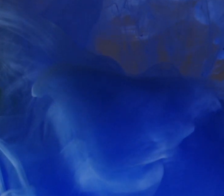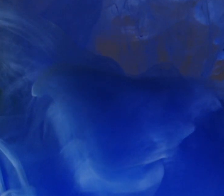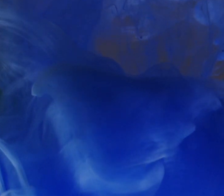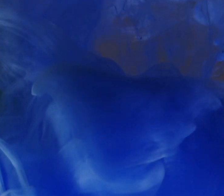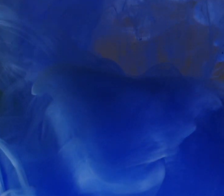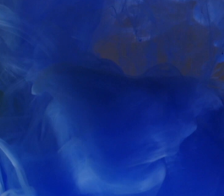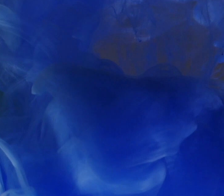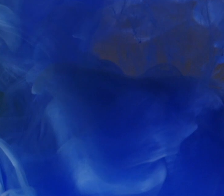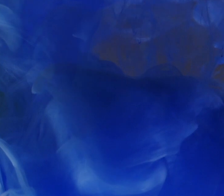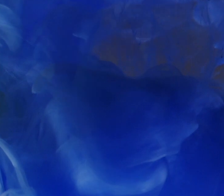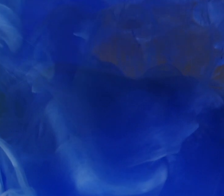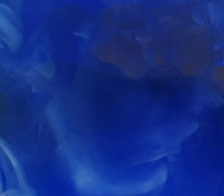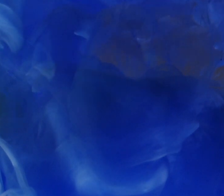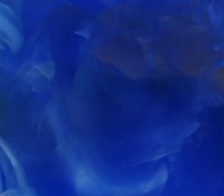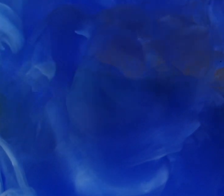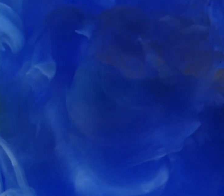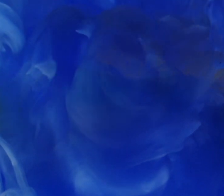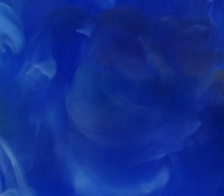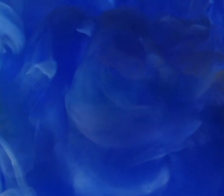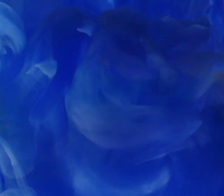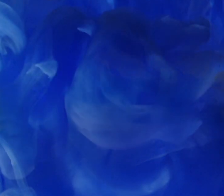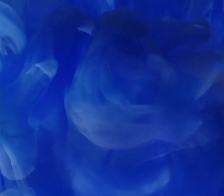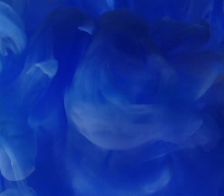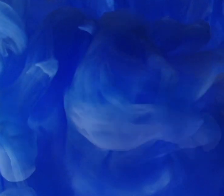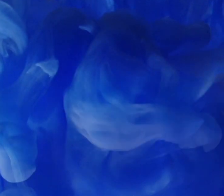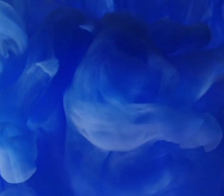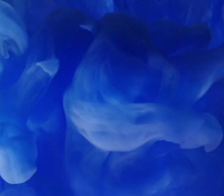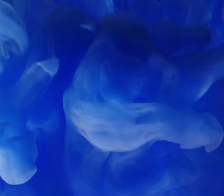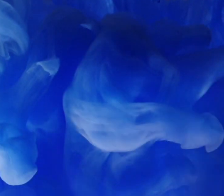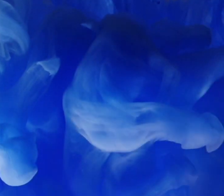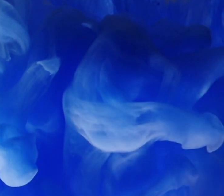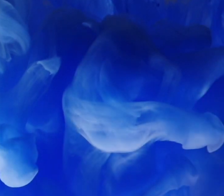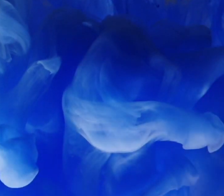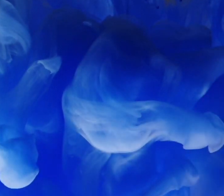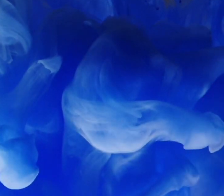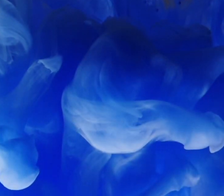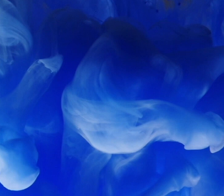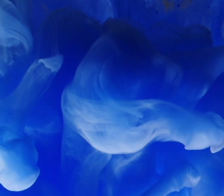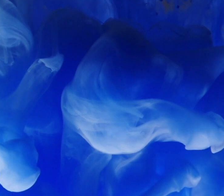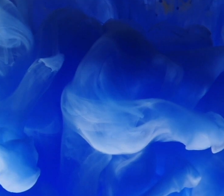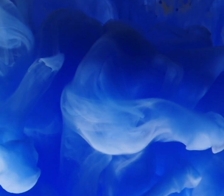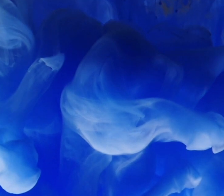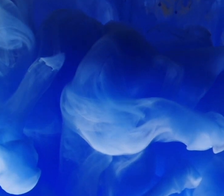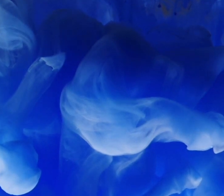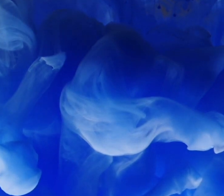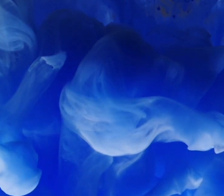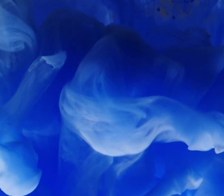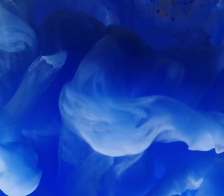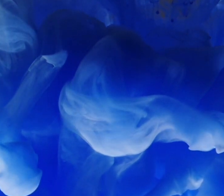aloud. Oh, awake my soul and sing his